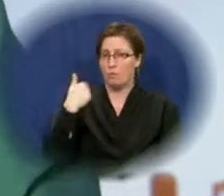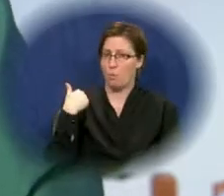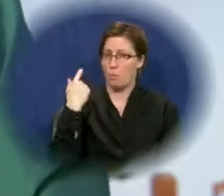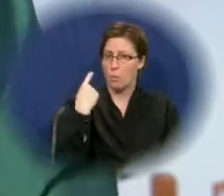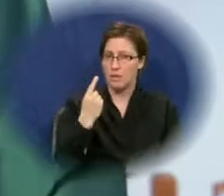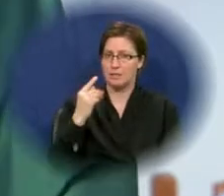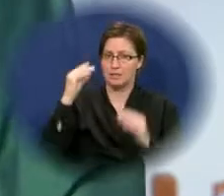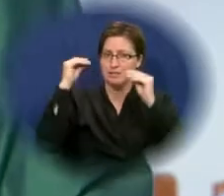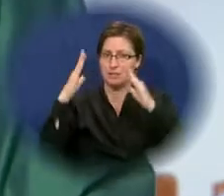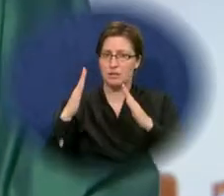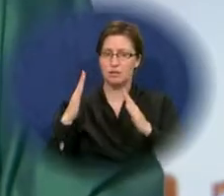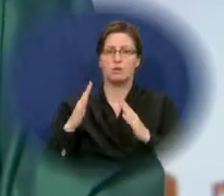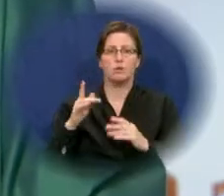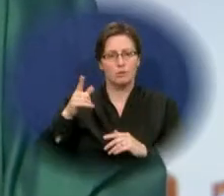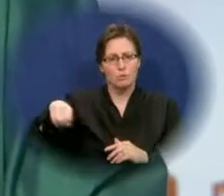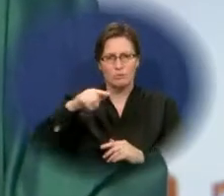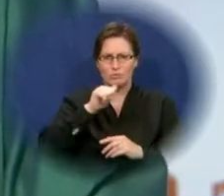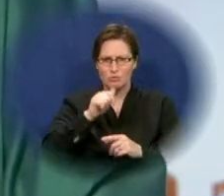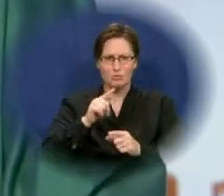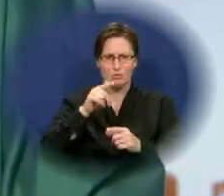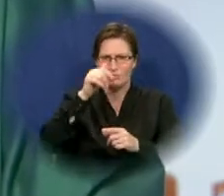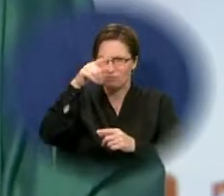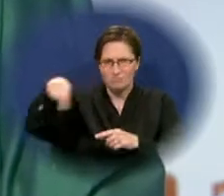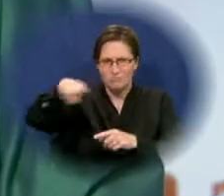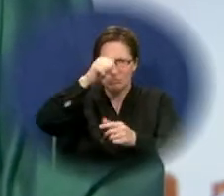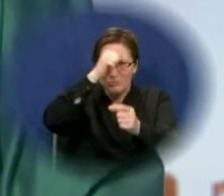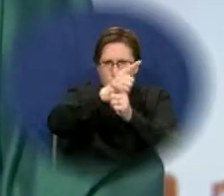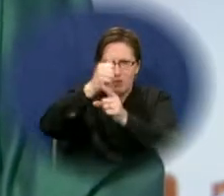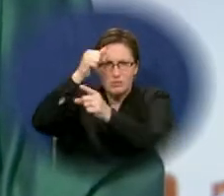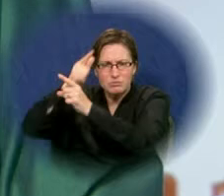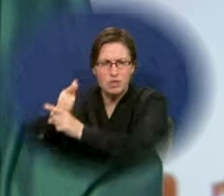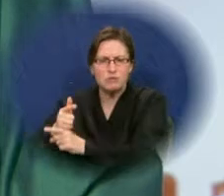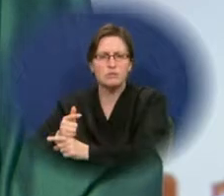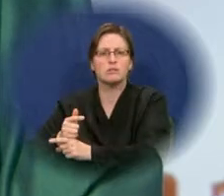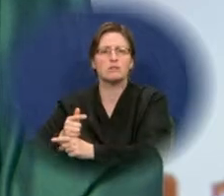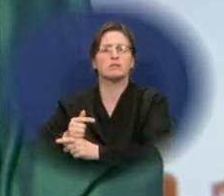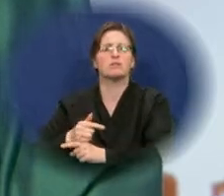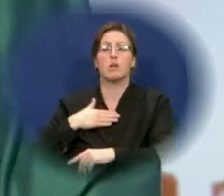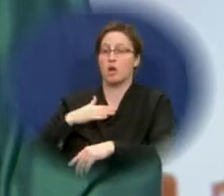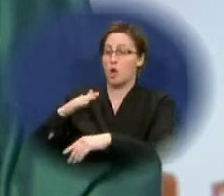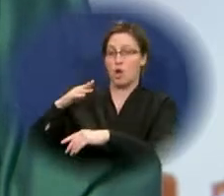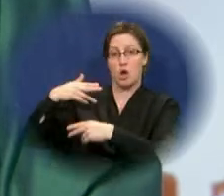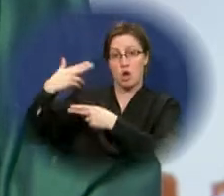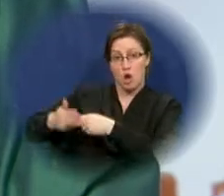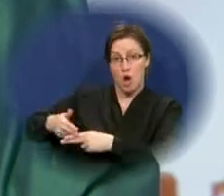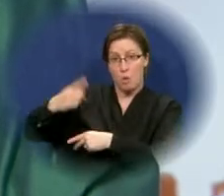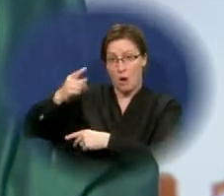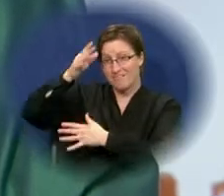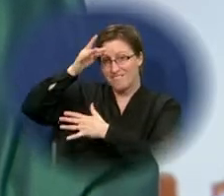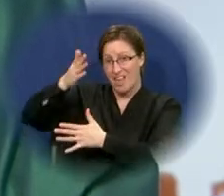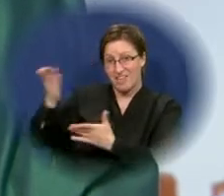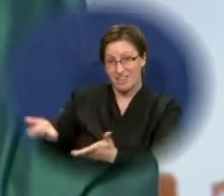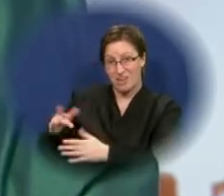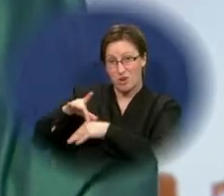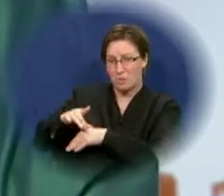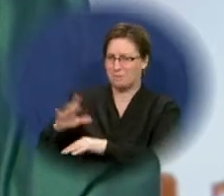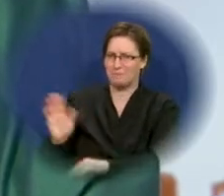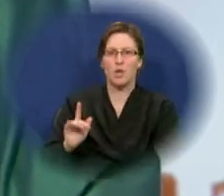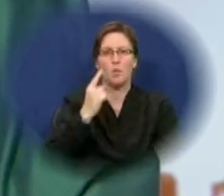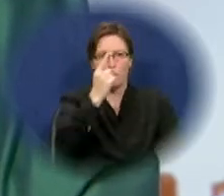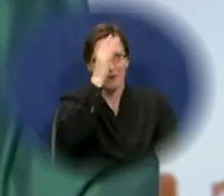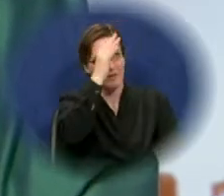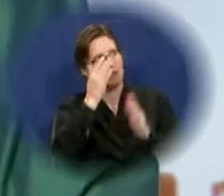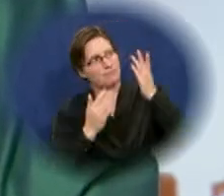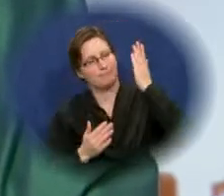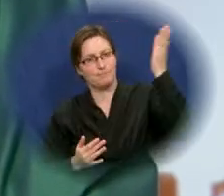teacher, and you are all brothers. Call no one on earth your father, but you have but one Father in heaven. Do not